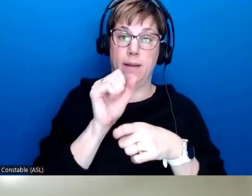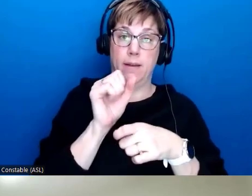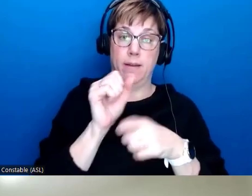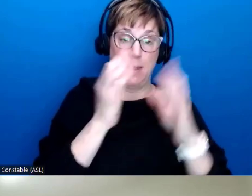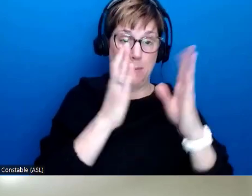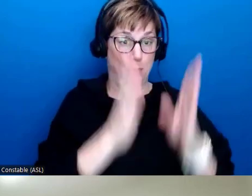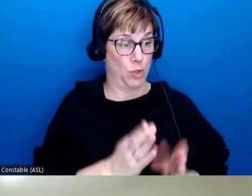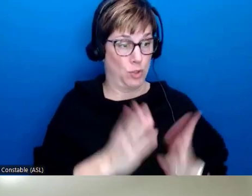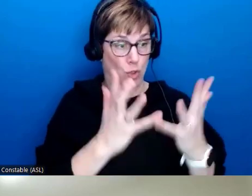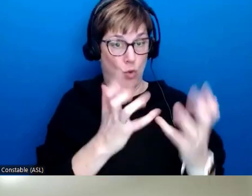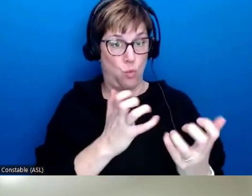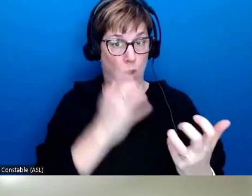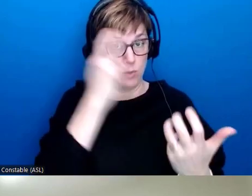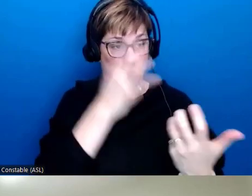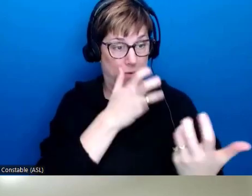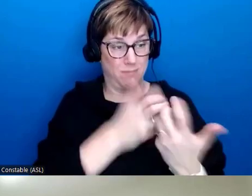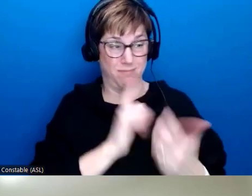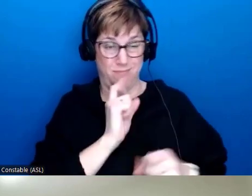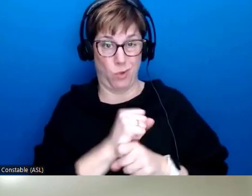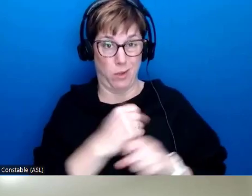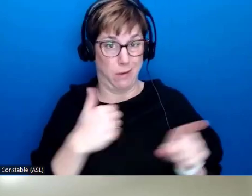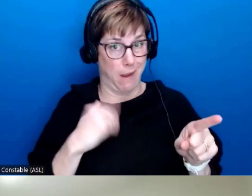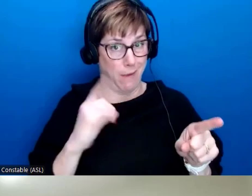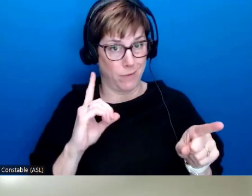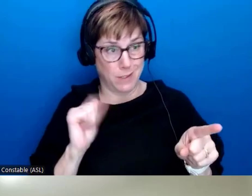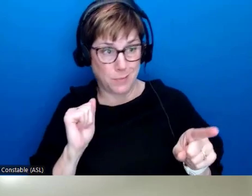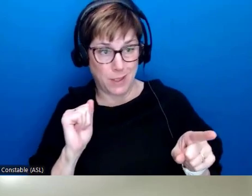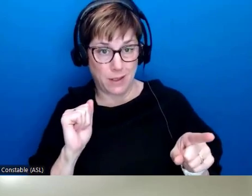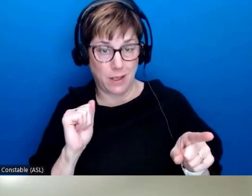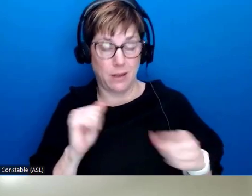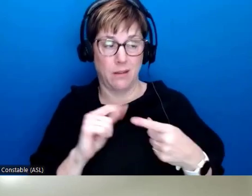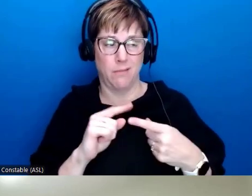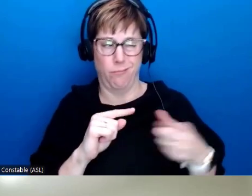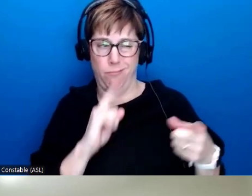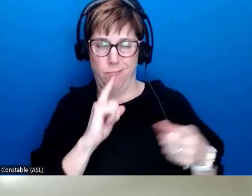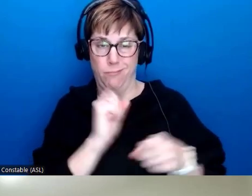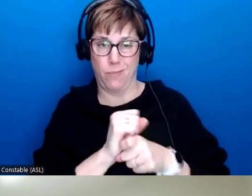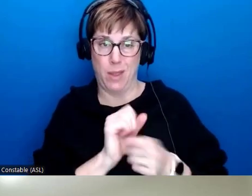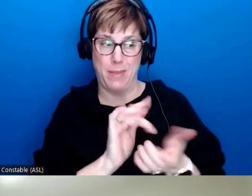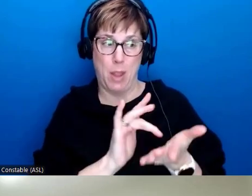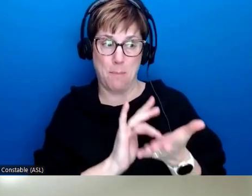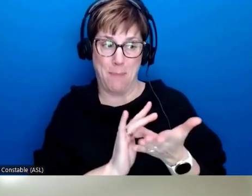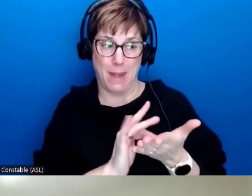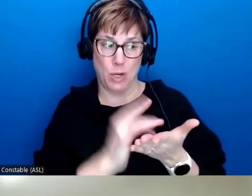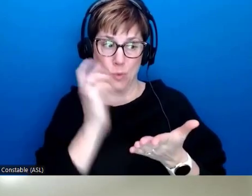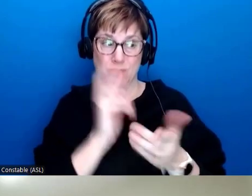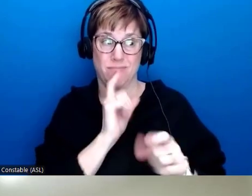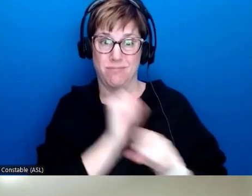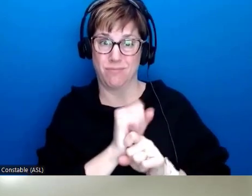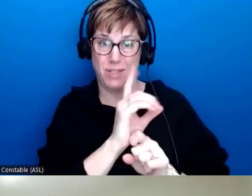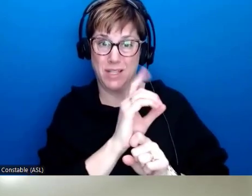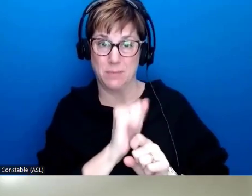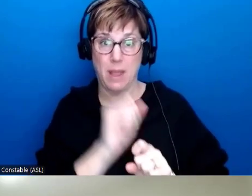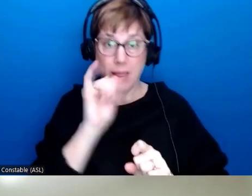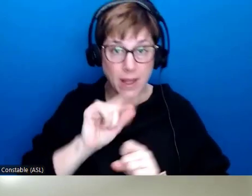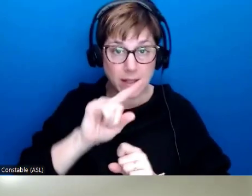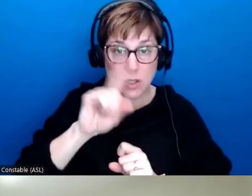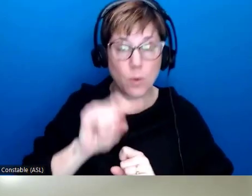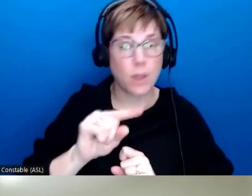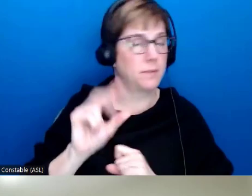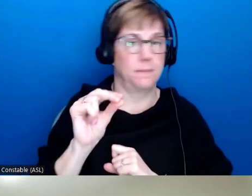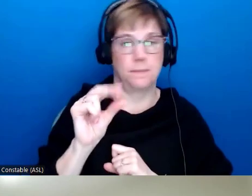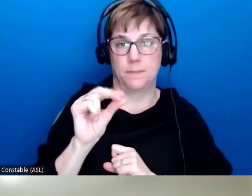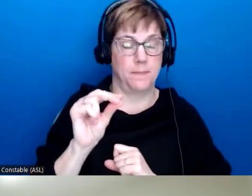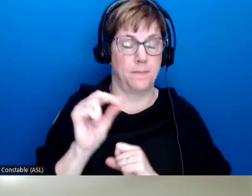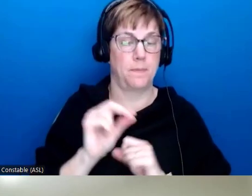reasonable accommodation, do they really have a disability, or is such and such medical condition a disability? It's focusing